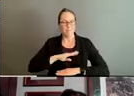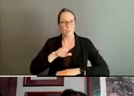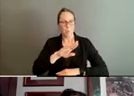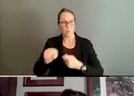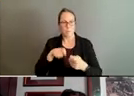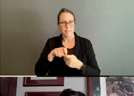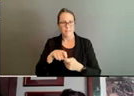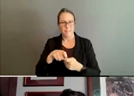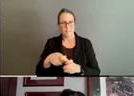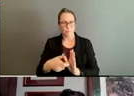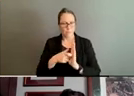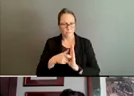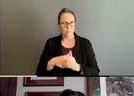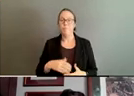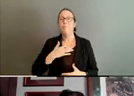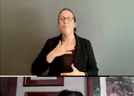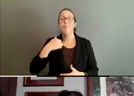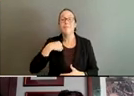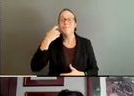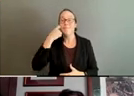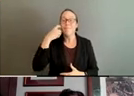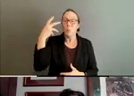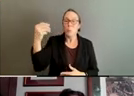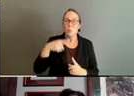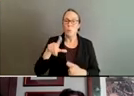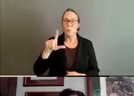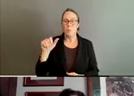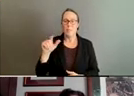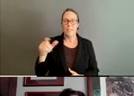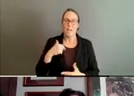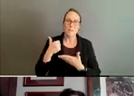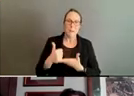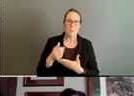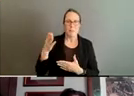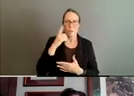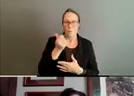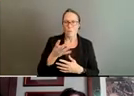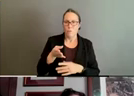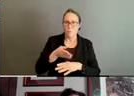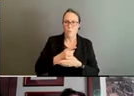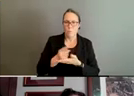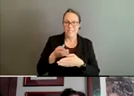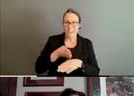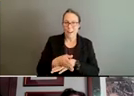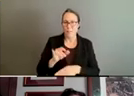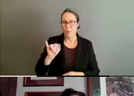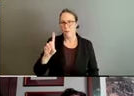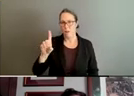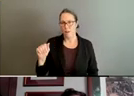back from Louisiana. I was up there, or I was over there helping out for a couple weeks after Ida.